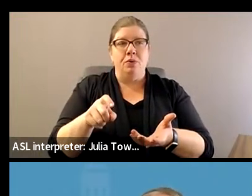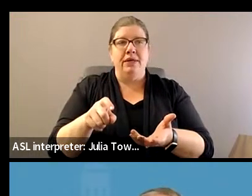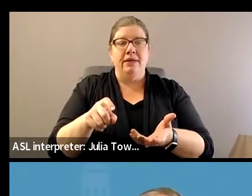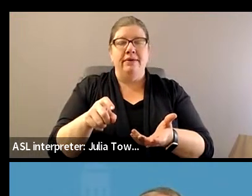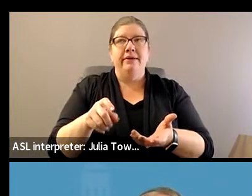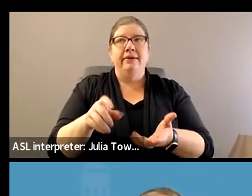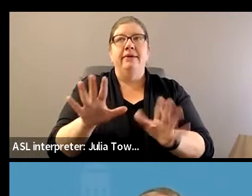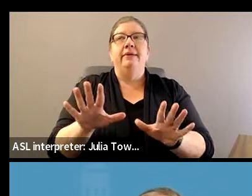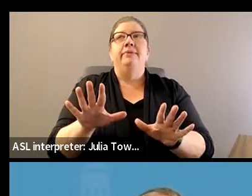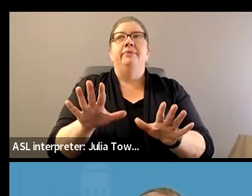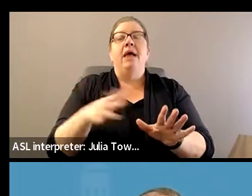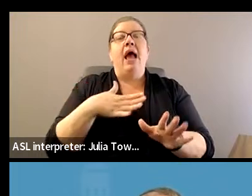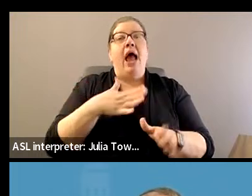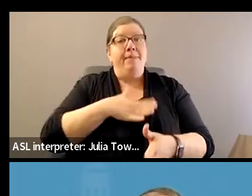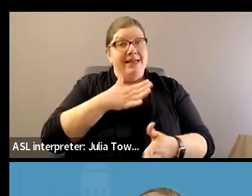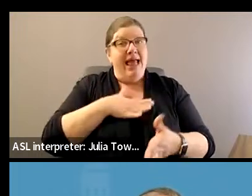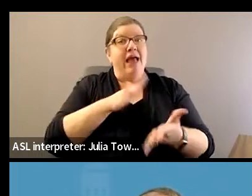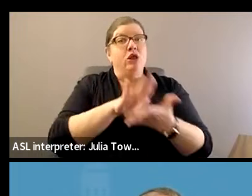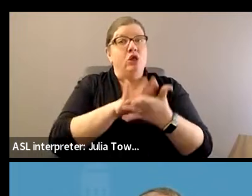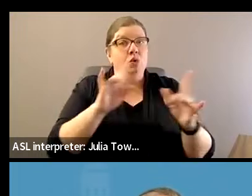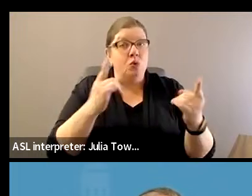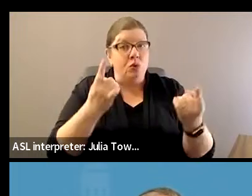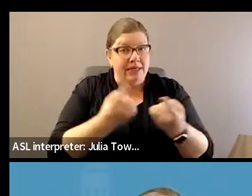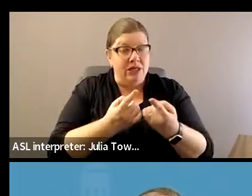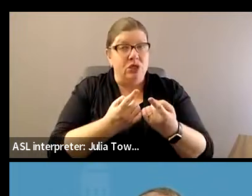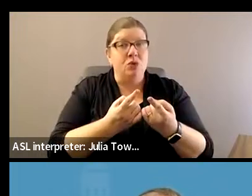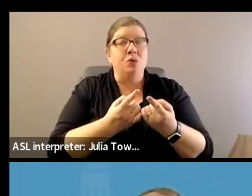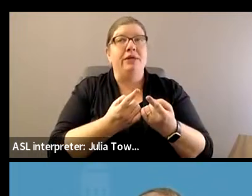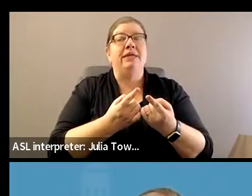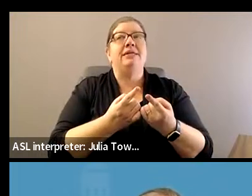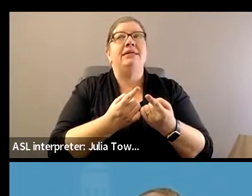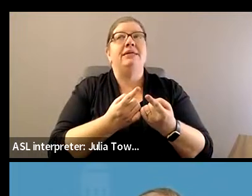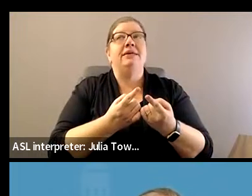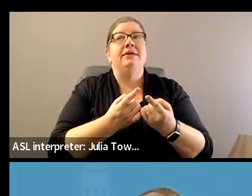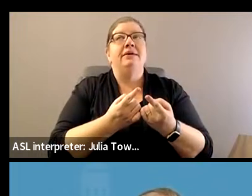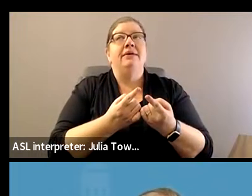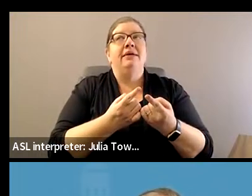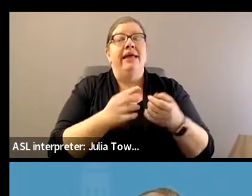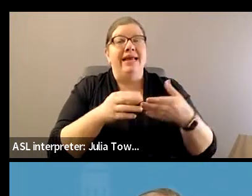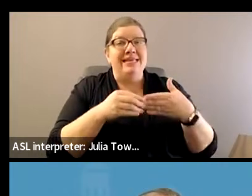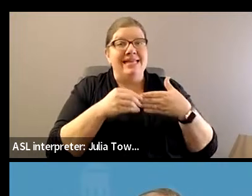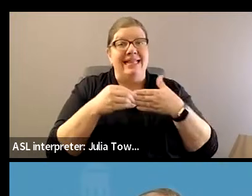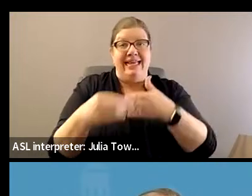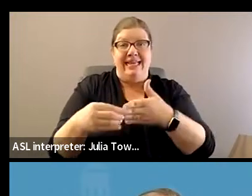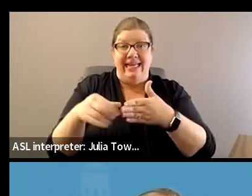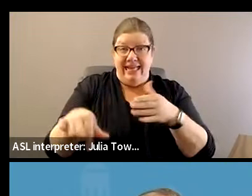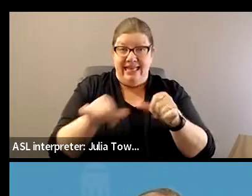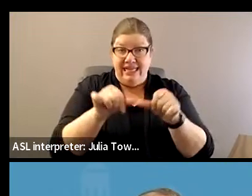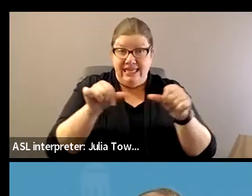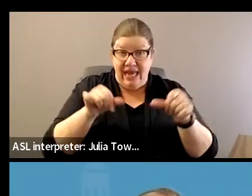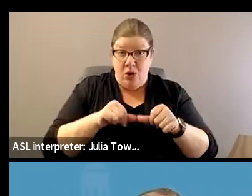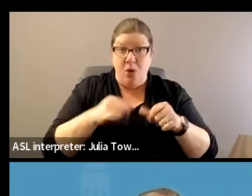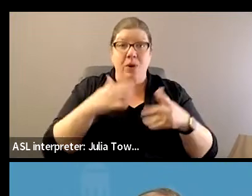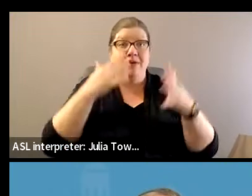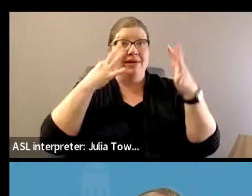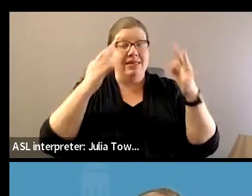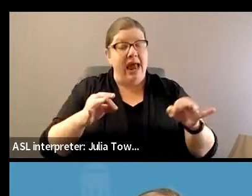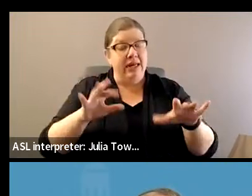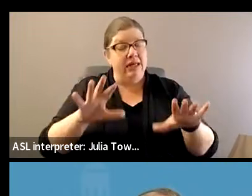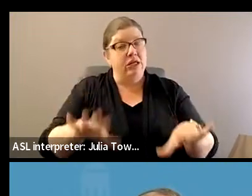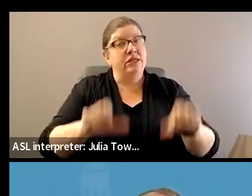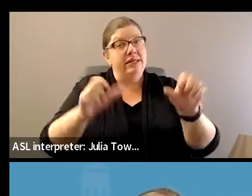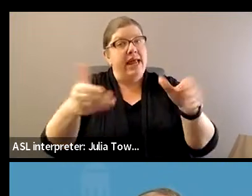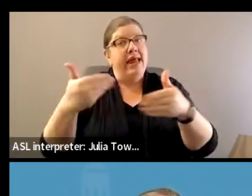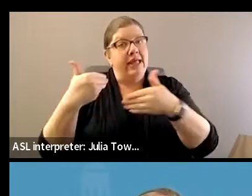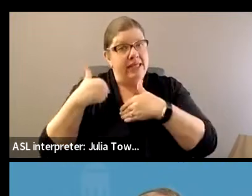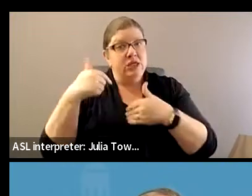that I am glad that the school district and that has led in this area and that we have decided to take this on, because I don't